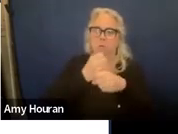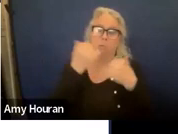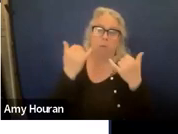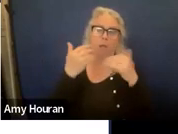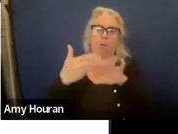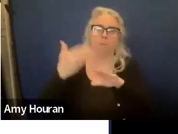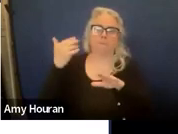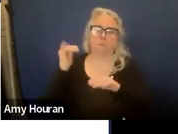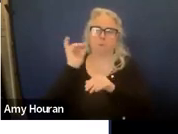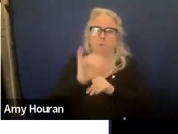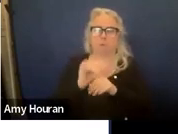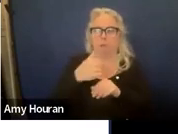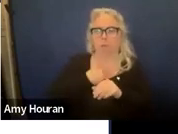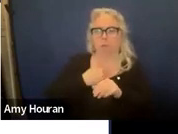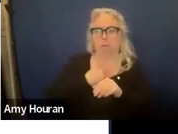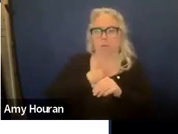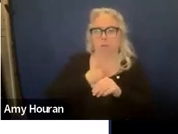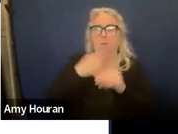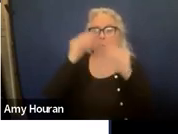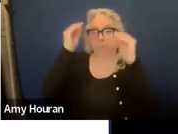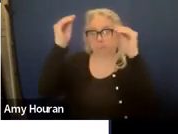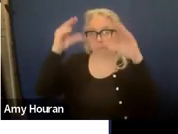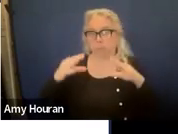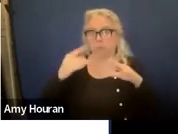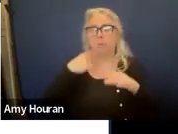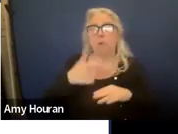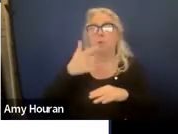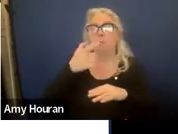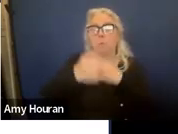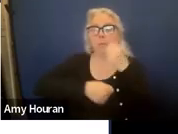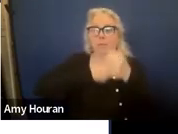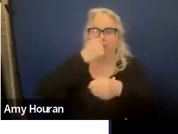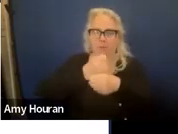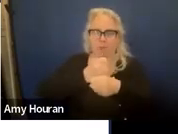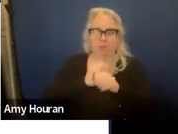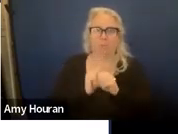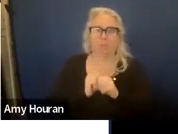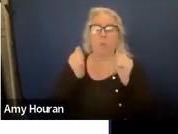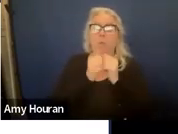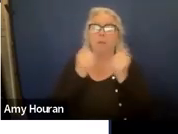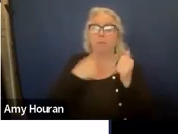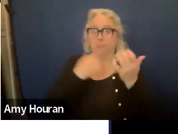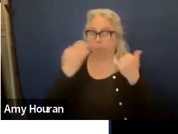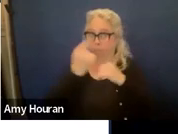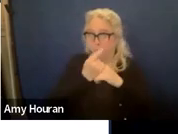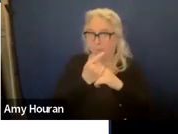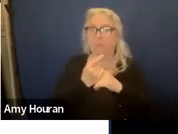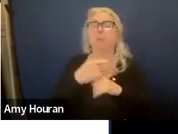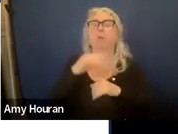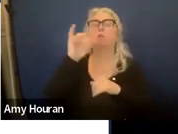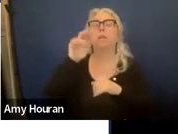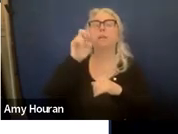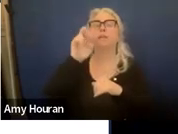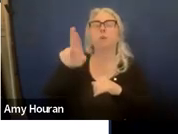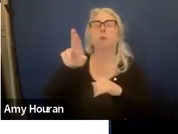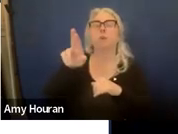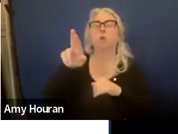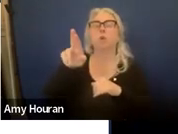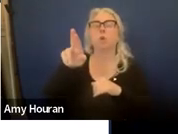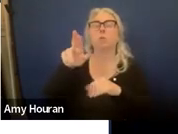before that, I was a teacher for 21 years. And with me today are Jennifer.